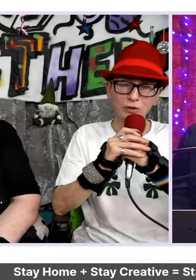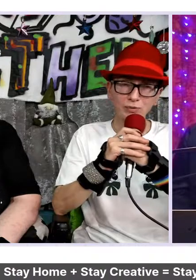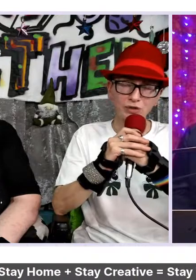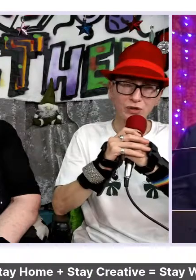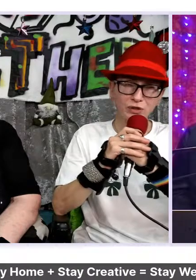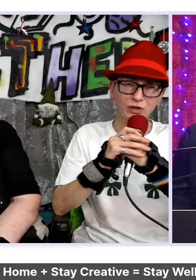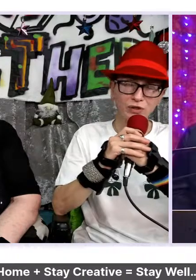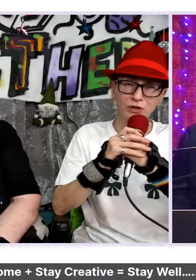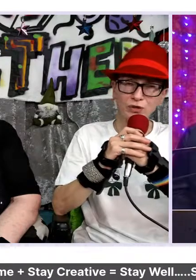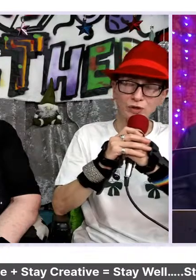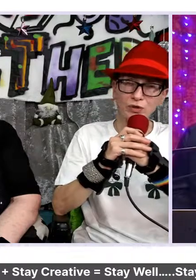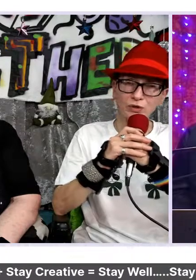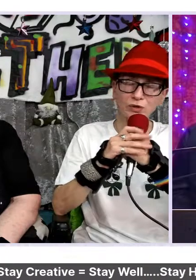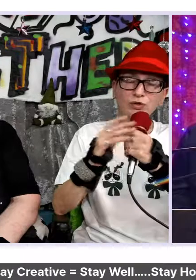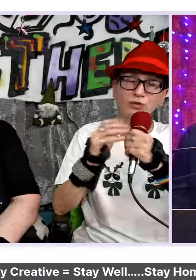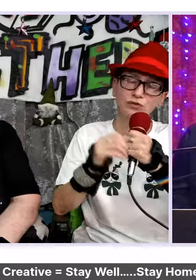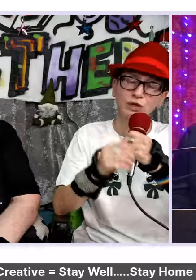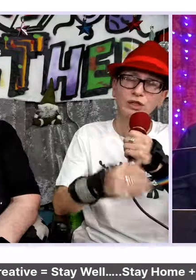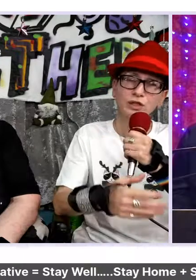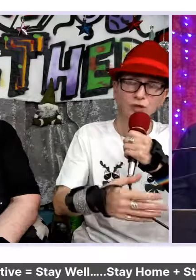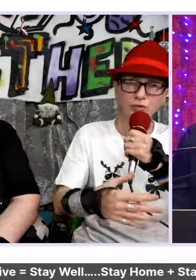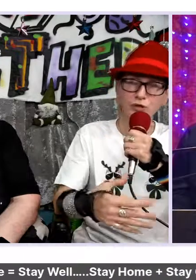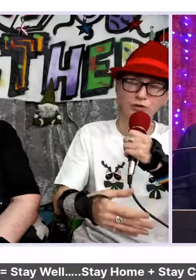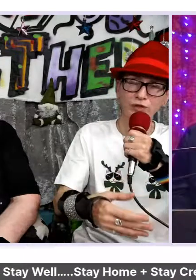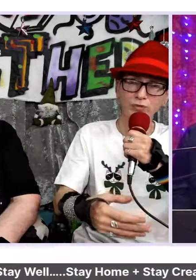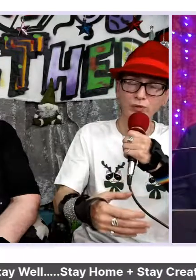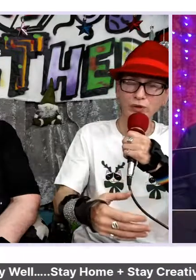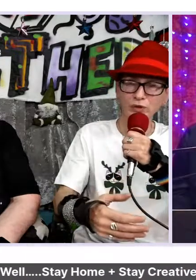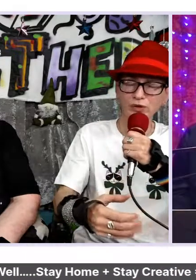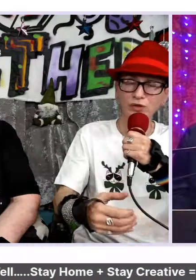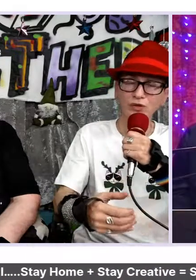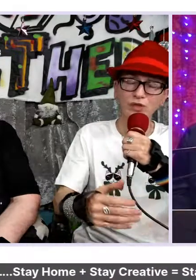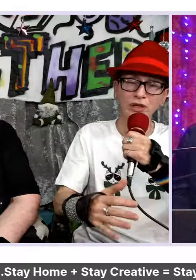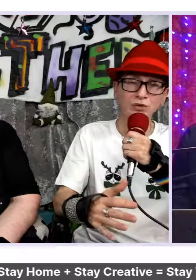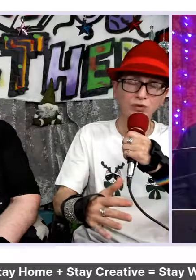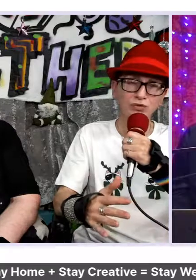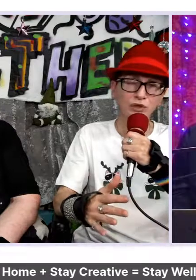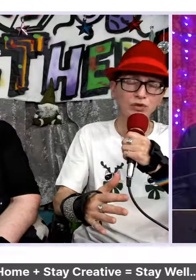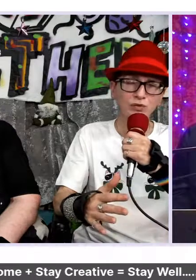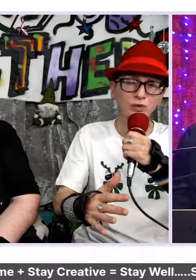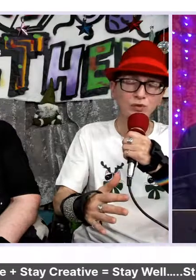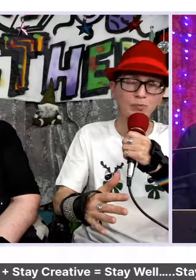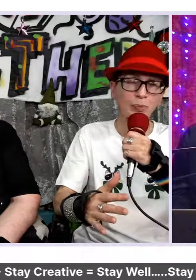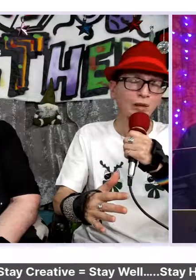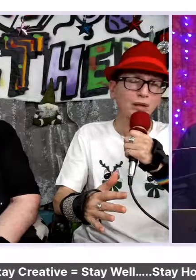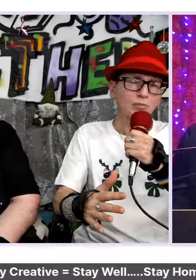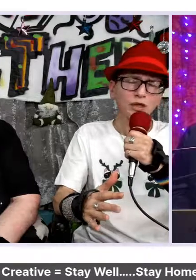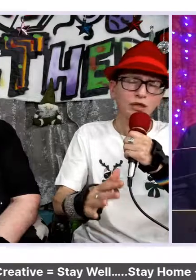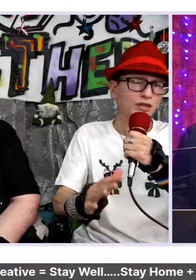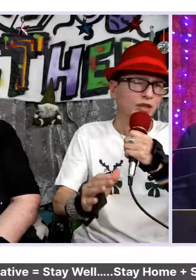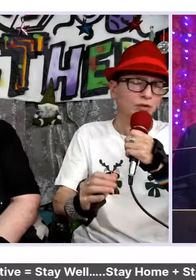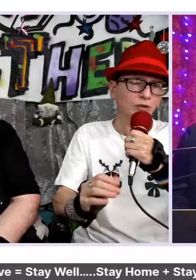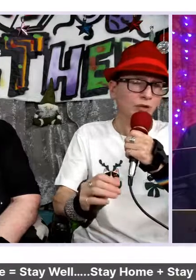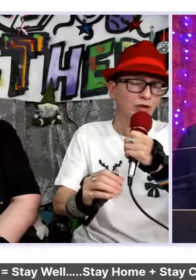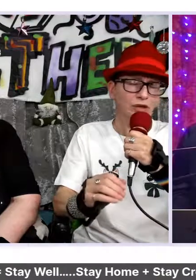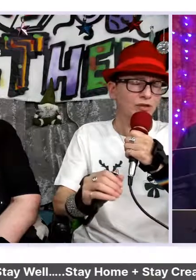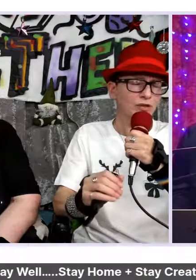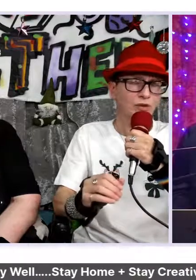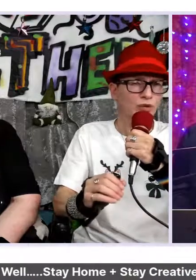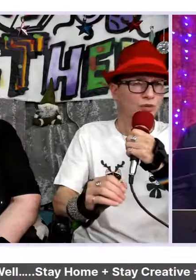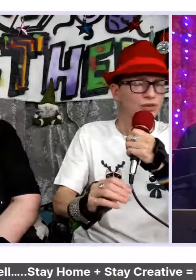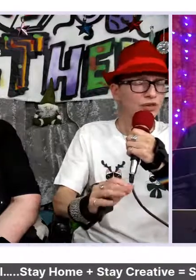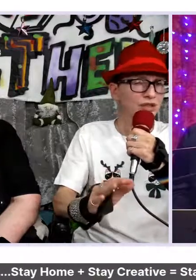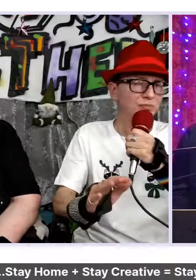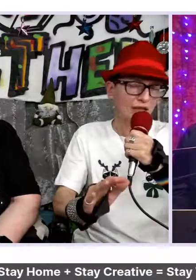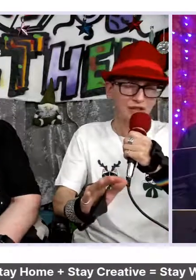lots publicised around the sort of failure to programme women artists at outdoor festivals. But I don't think the